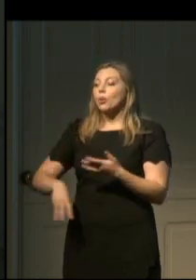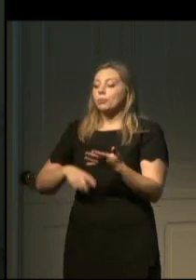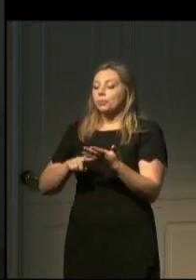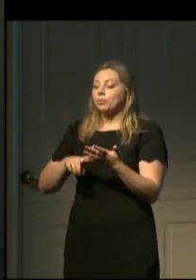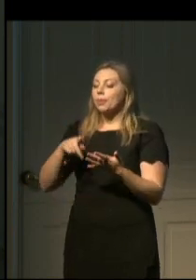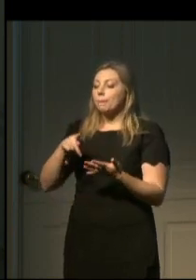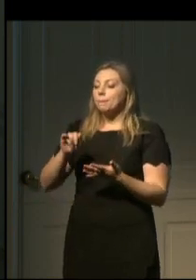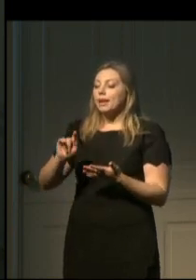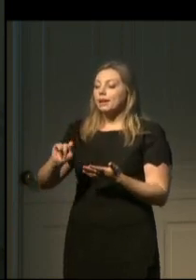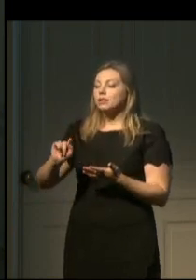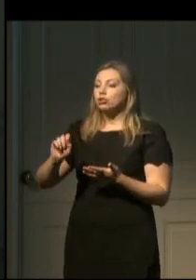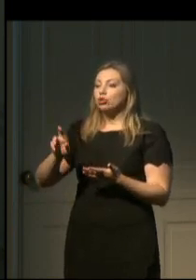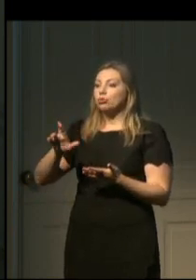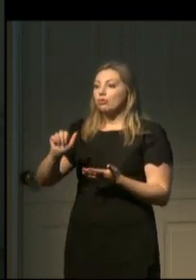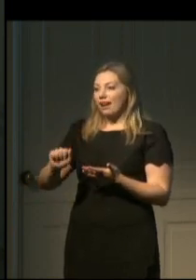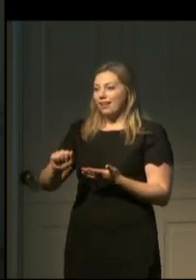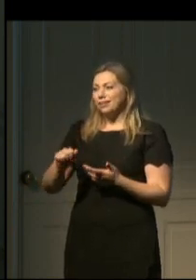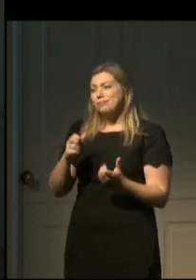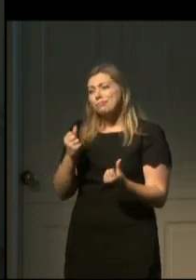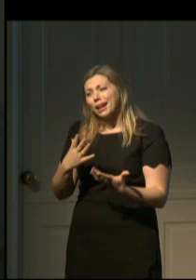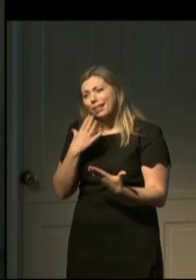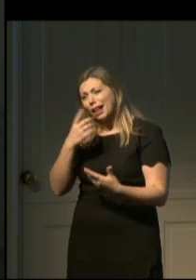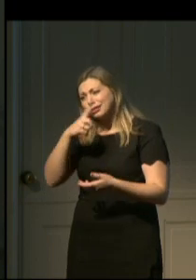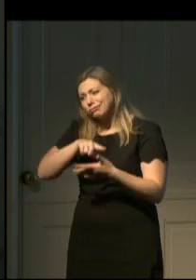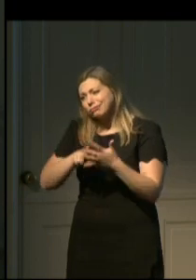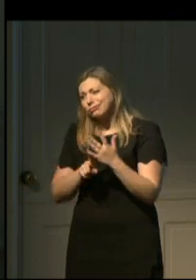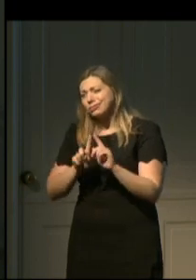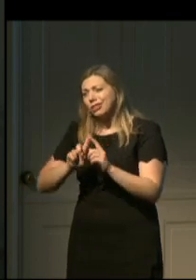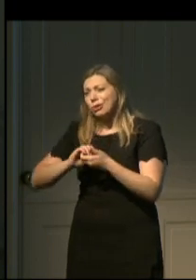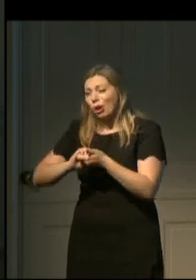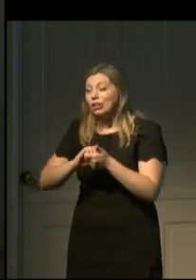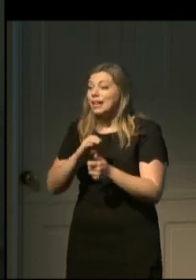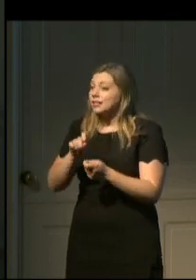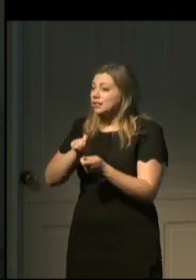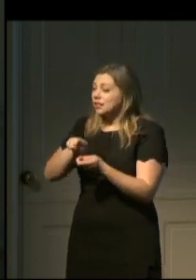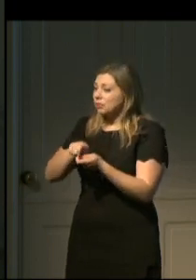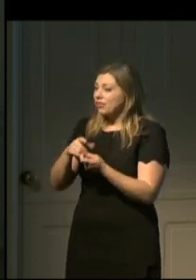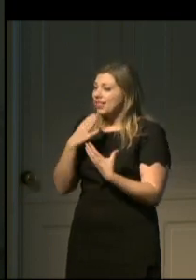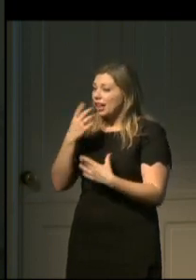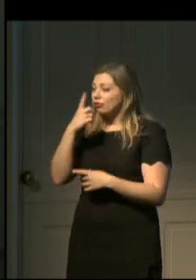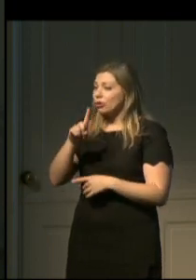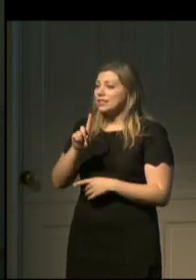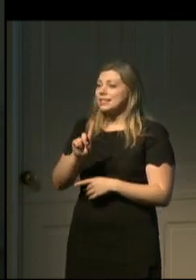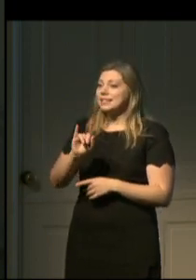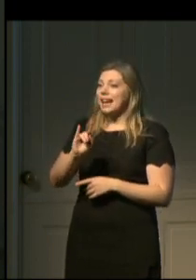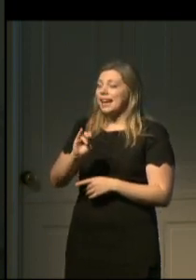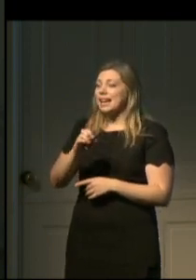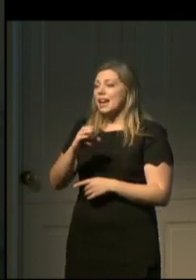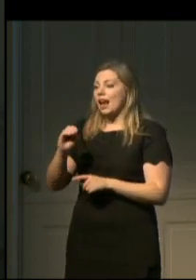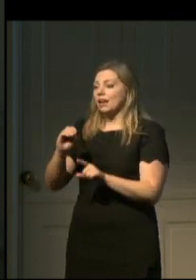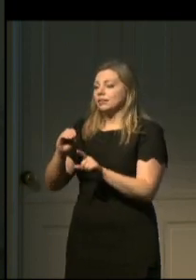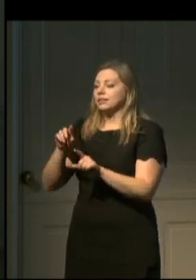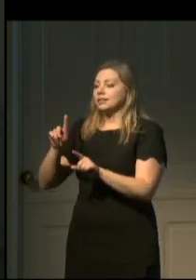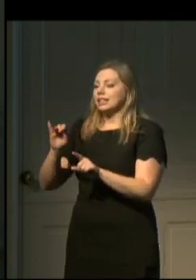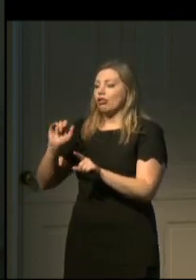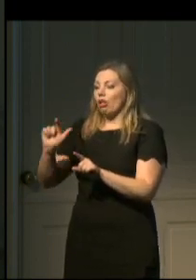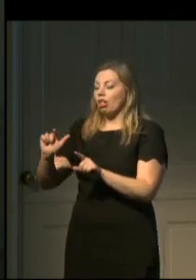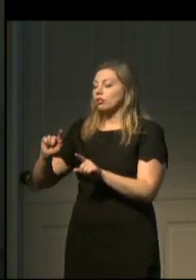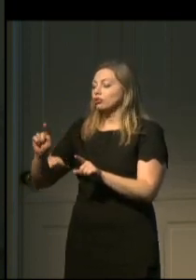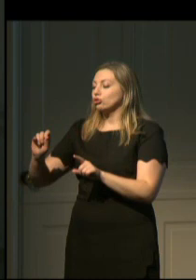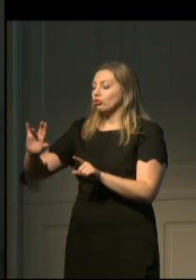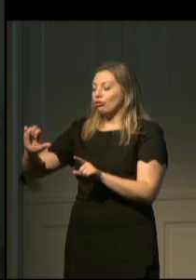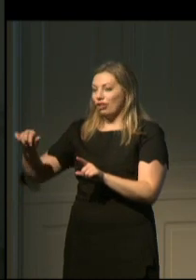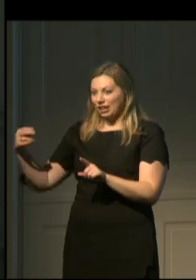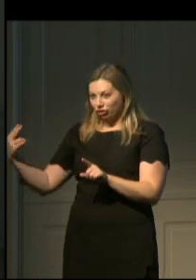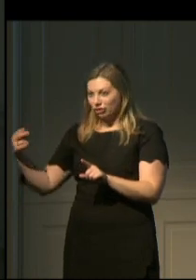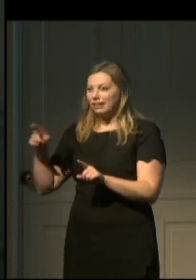thanks to those partners, and special thanks to Deron, to Diane Zorich, and the Smithsonian's Digital Program